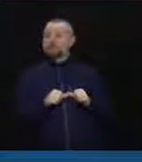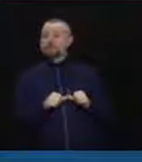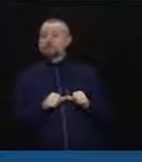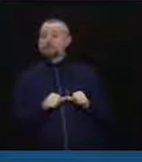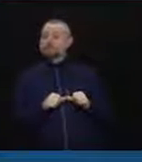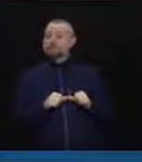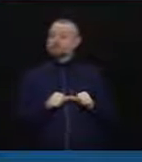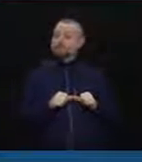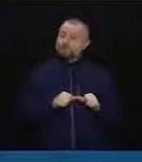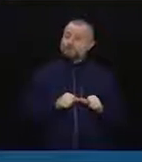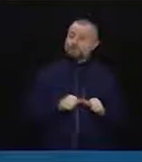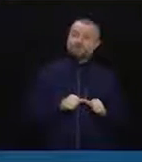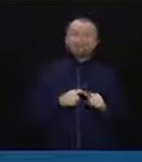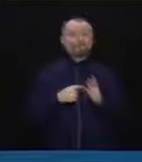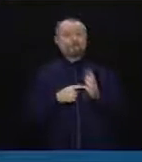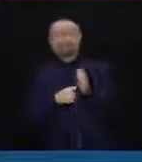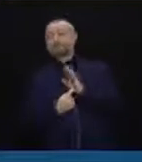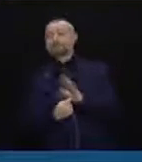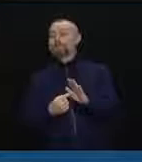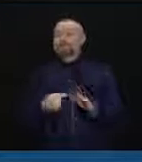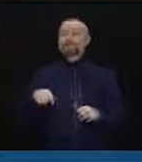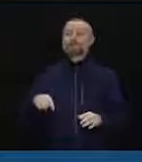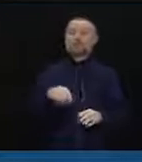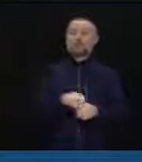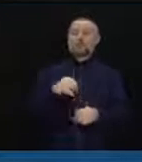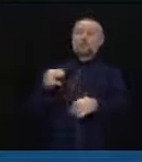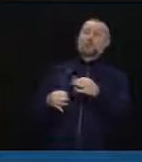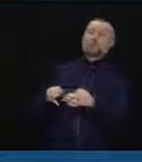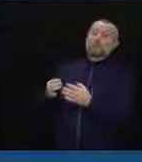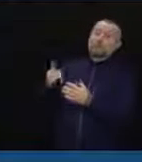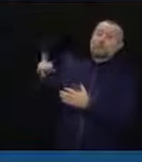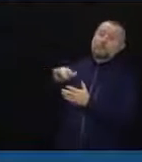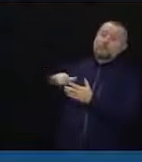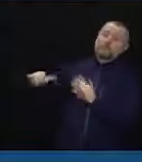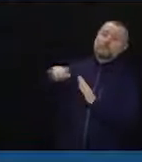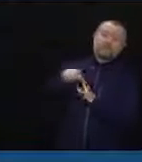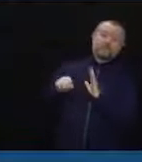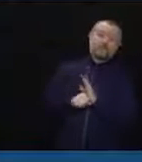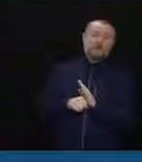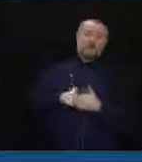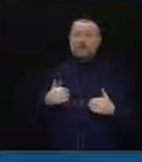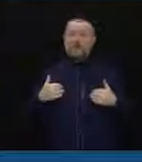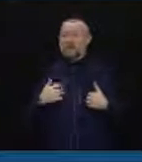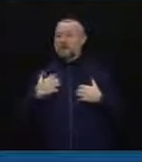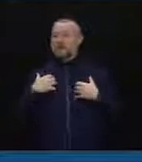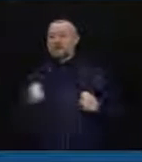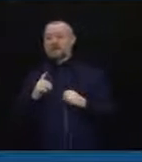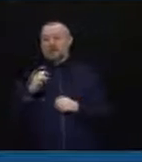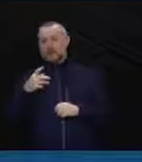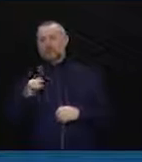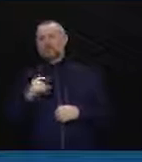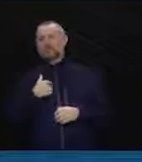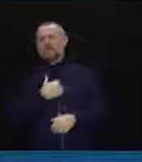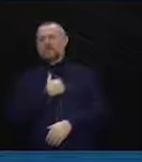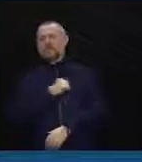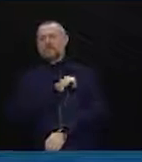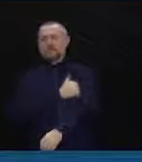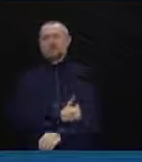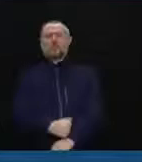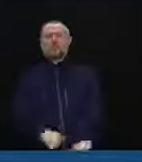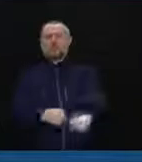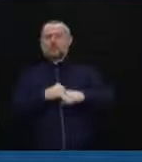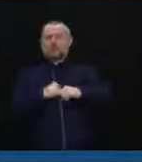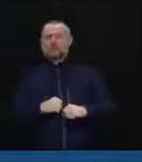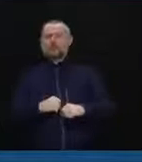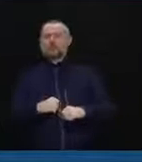in a court of law that New York State and its health department has the power to protect the citizens of the state.